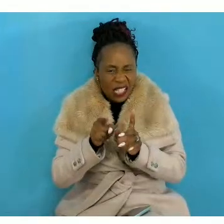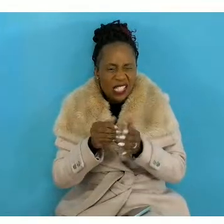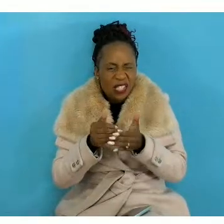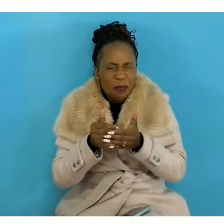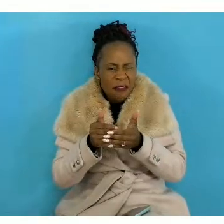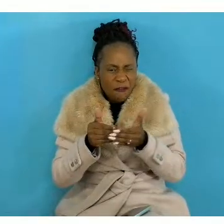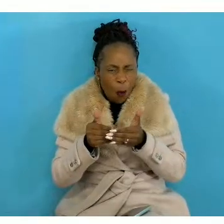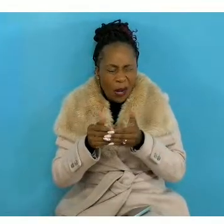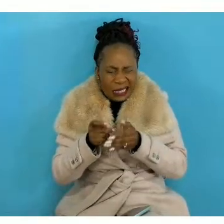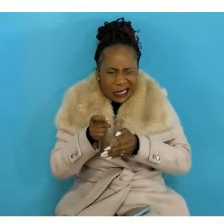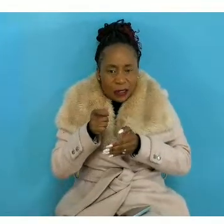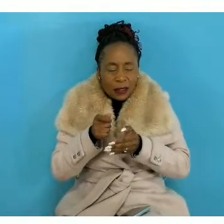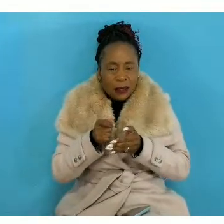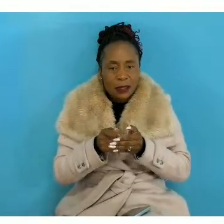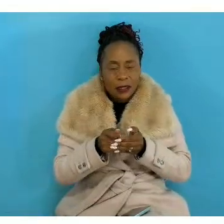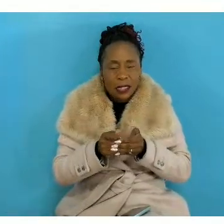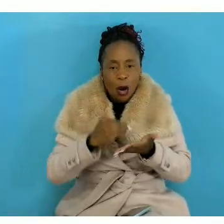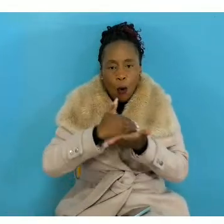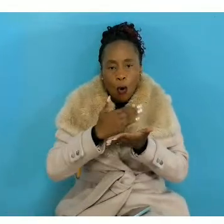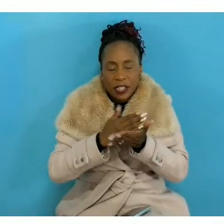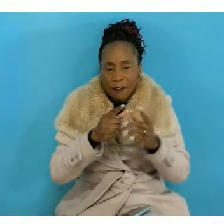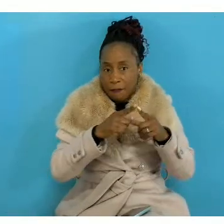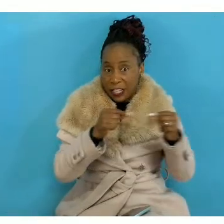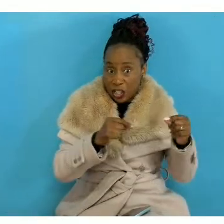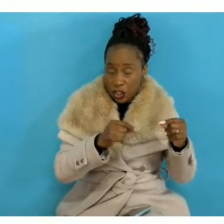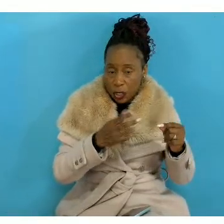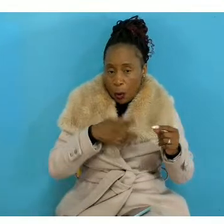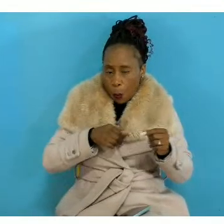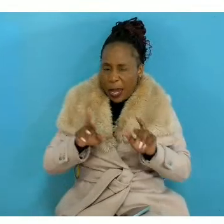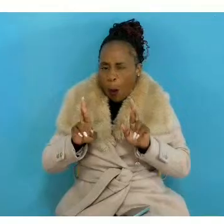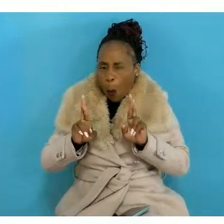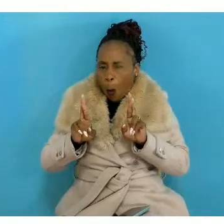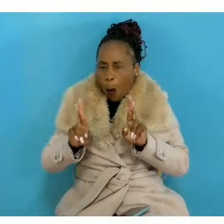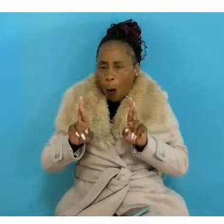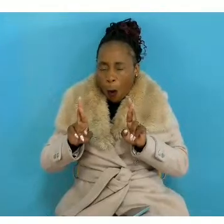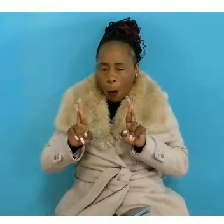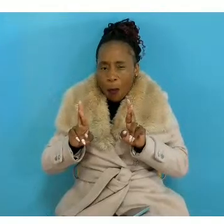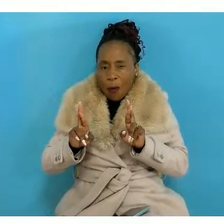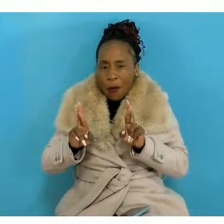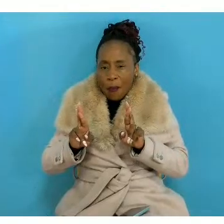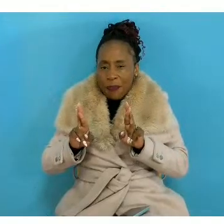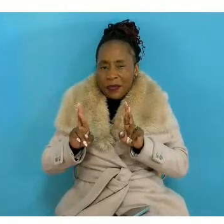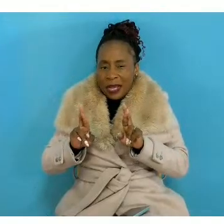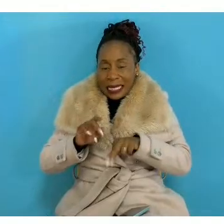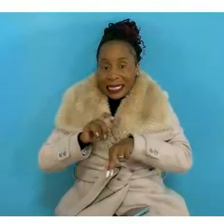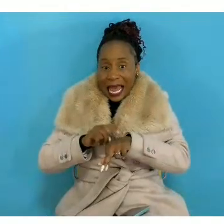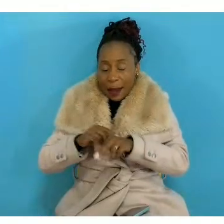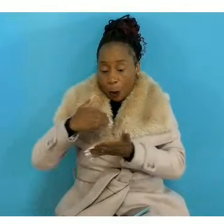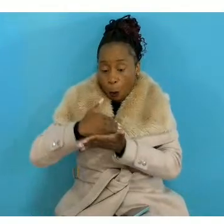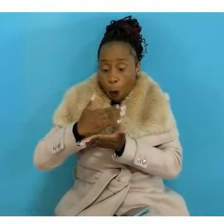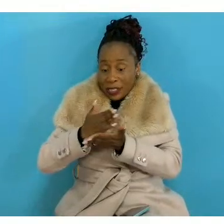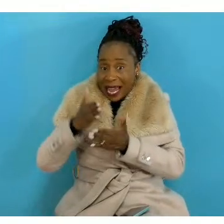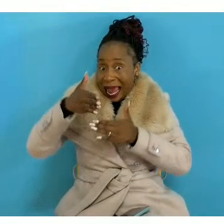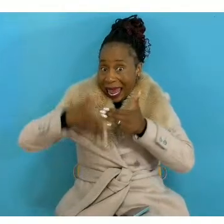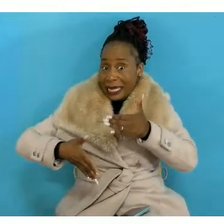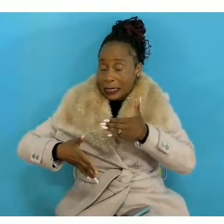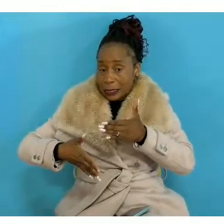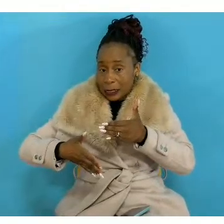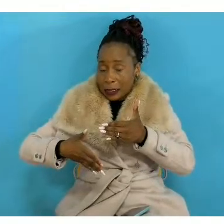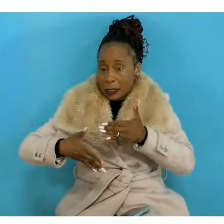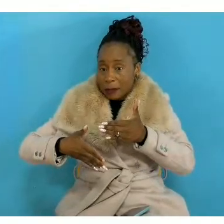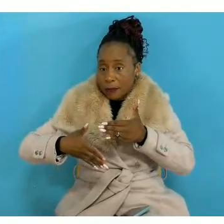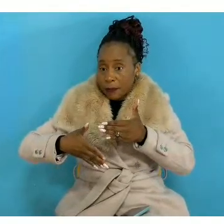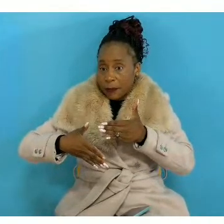quarter ended, so we are hoping that by the end of the quarter, we would have